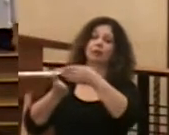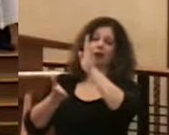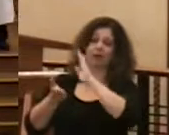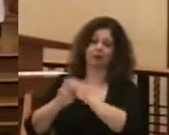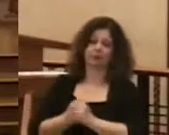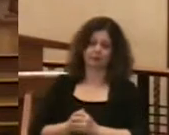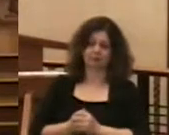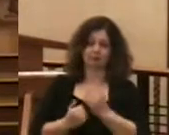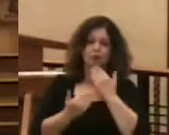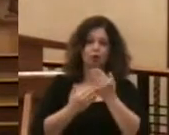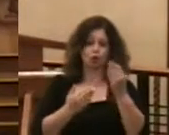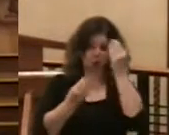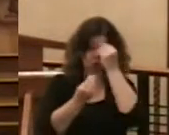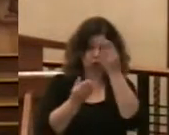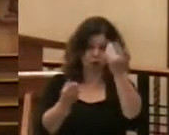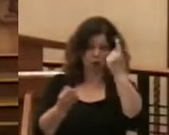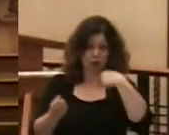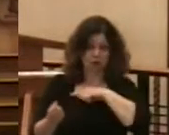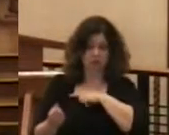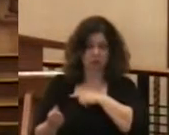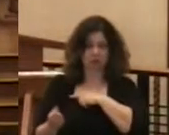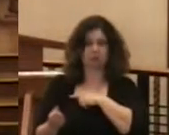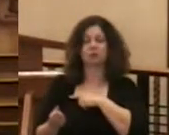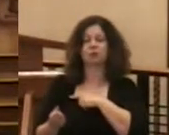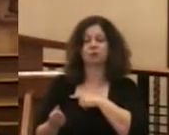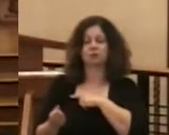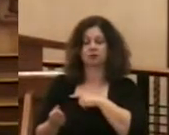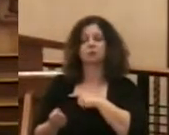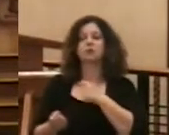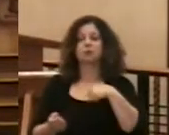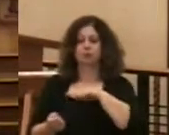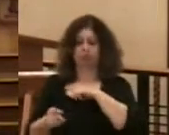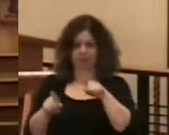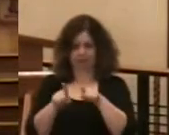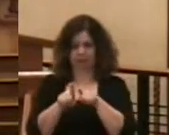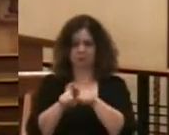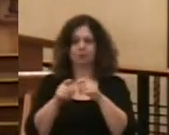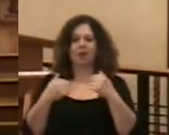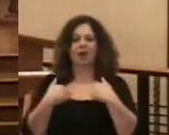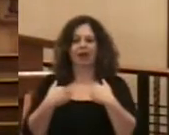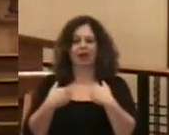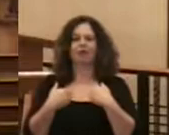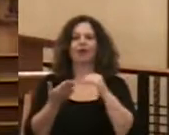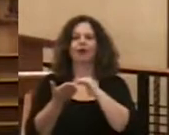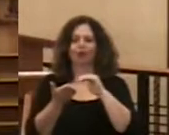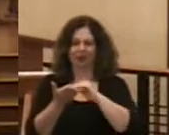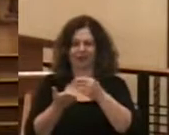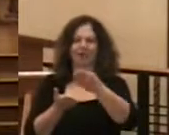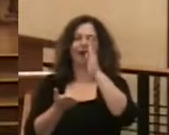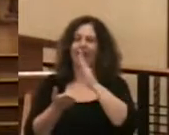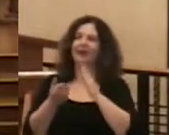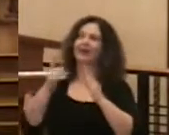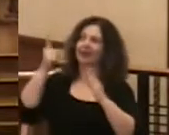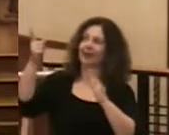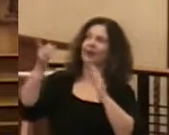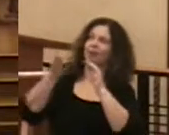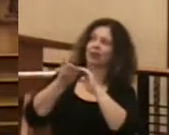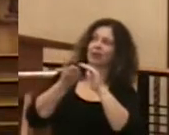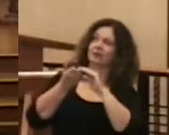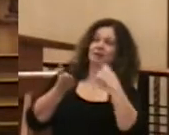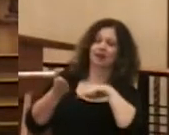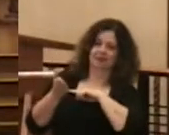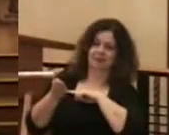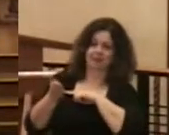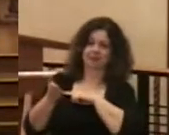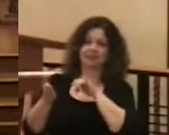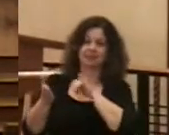us is that we also have a forgiving God like David had a forgiving God.